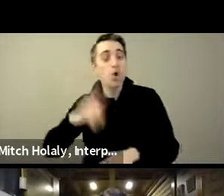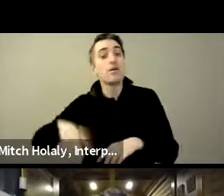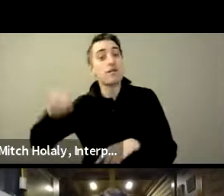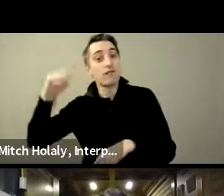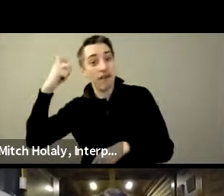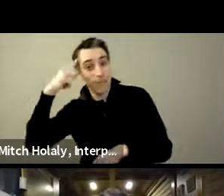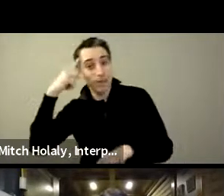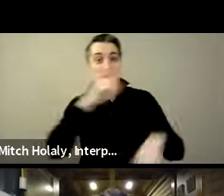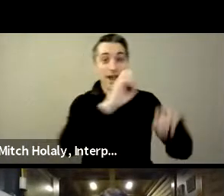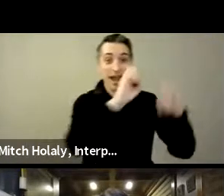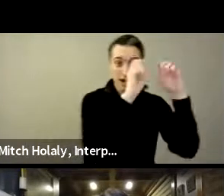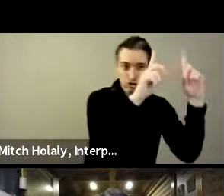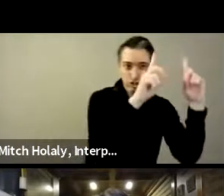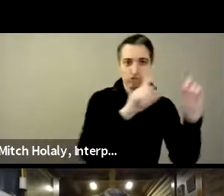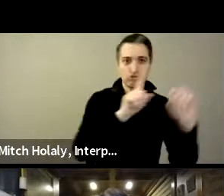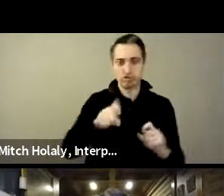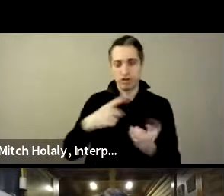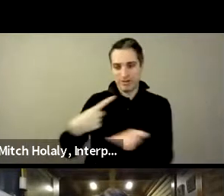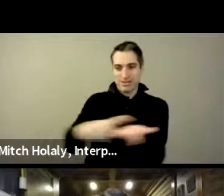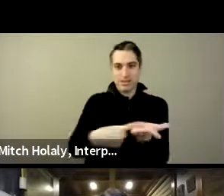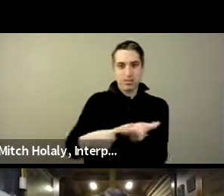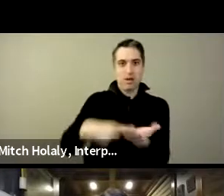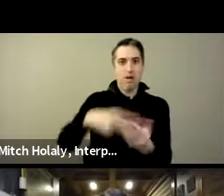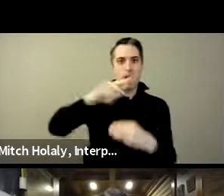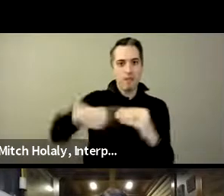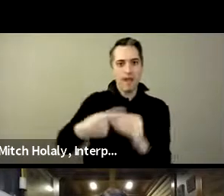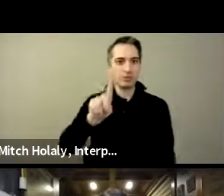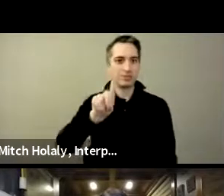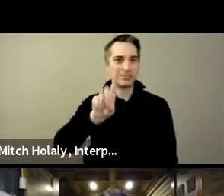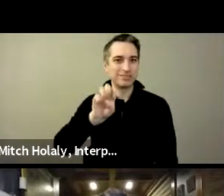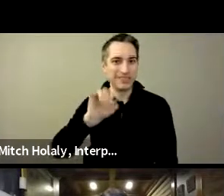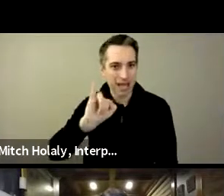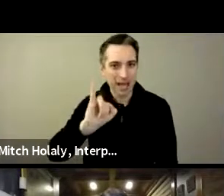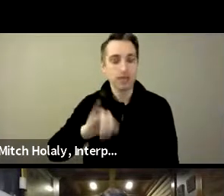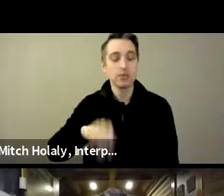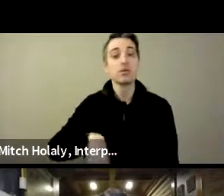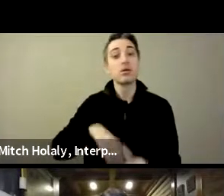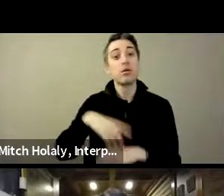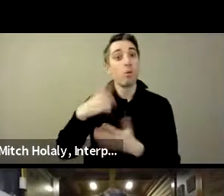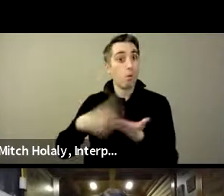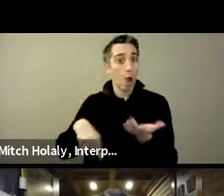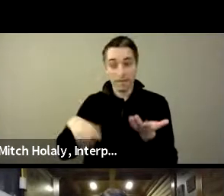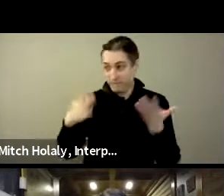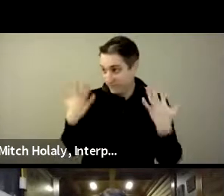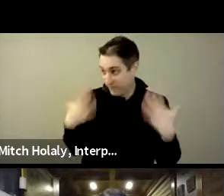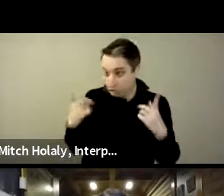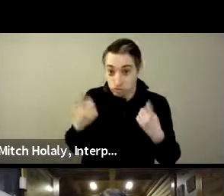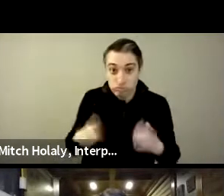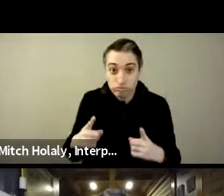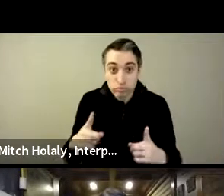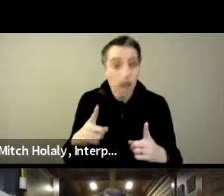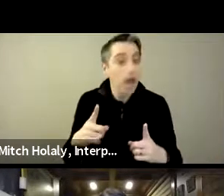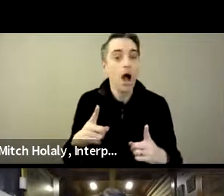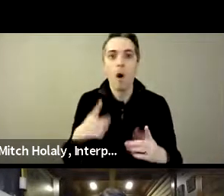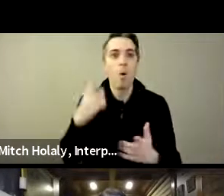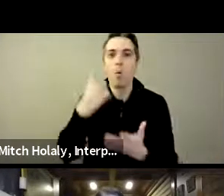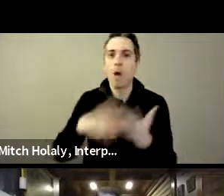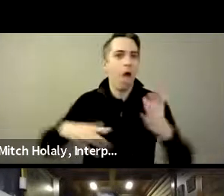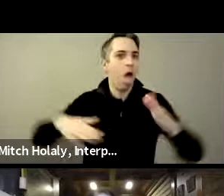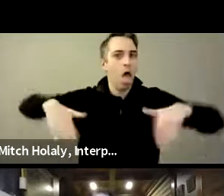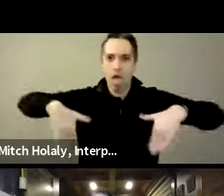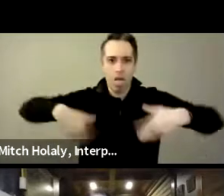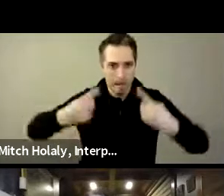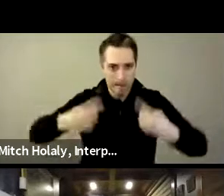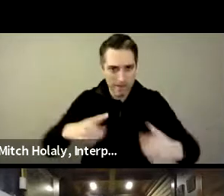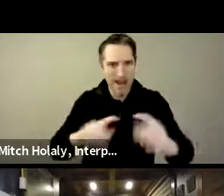in conversation about DEI, to learn about what's being done and not being done, and how we can hold each other accountable to the work